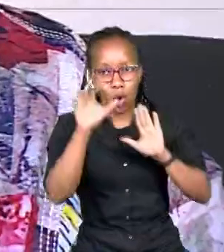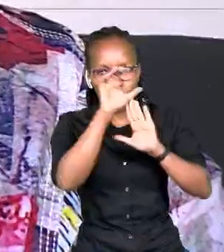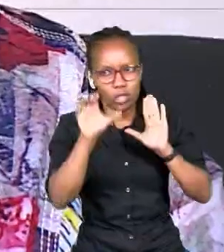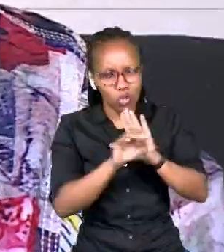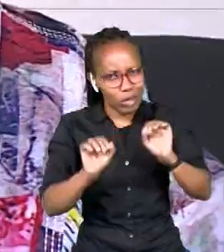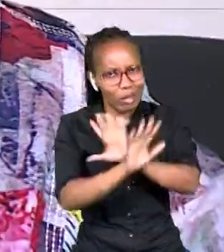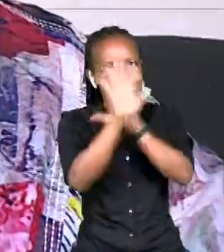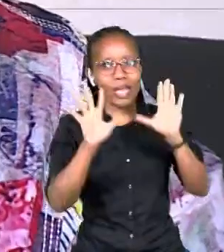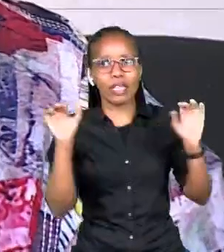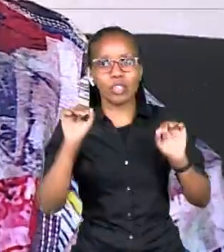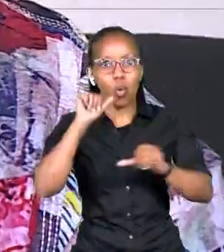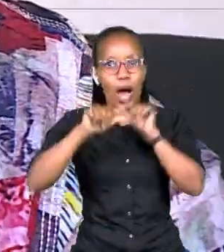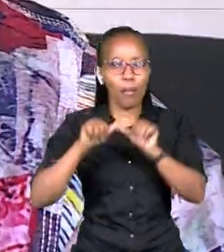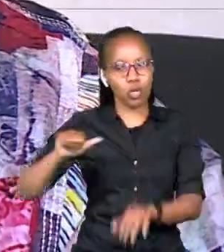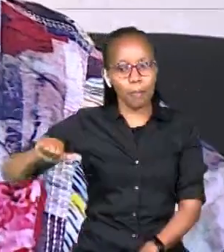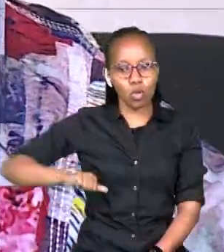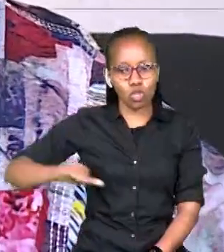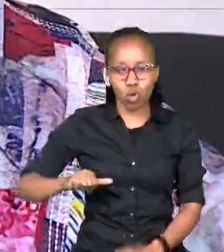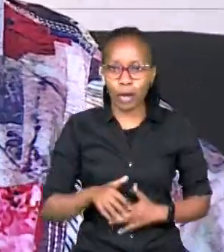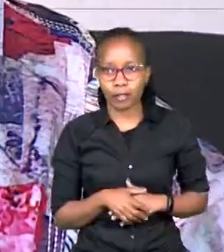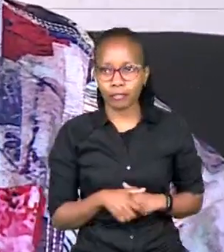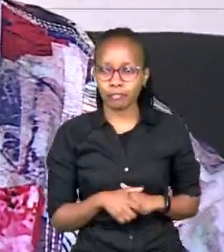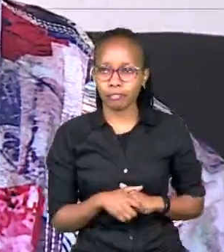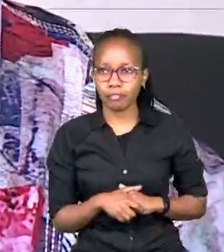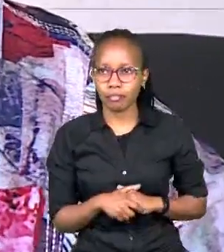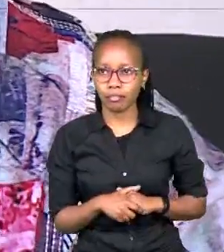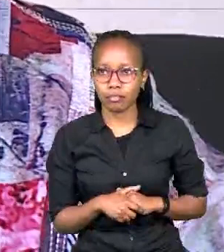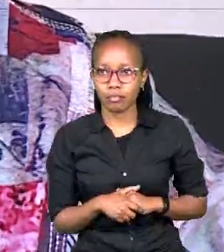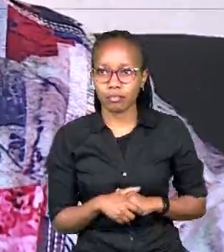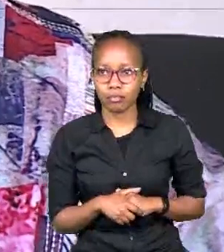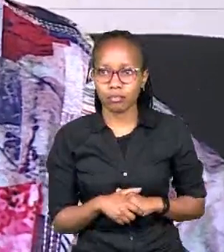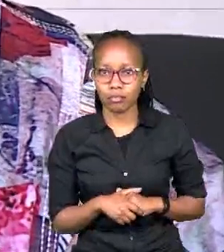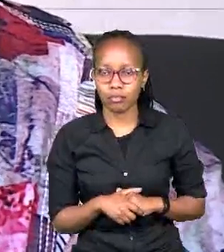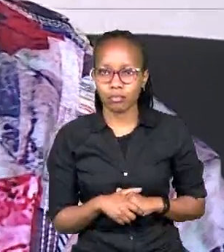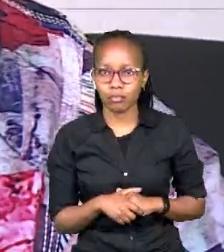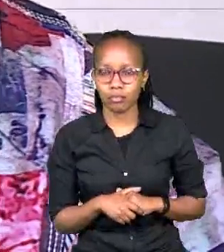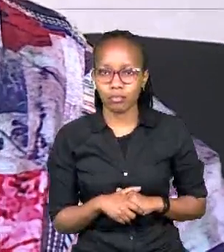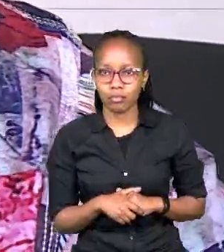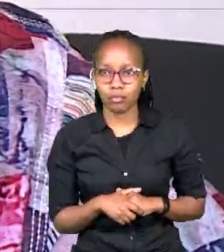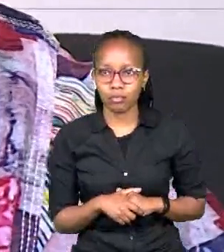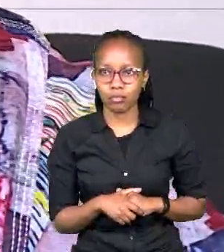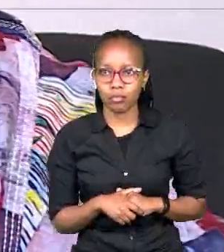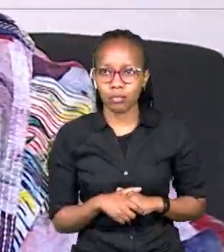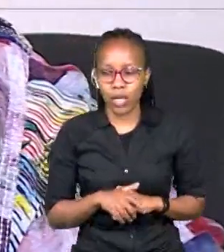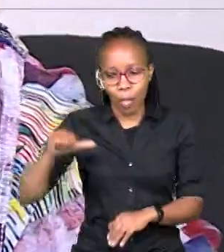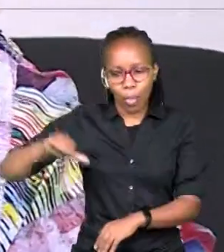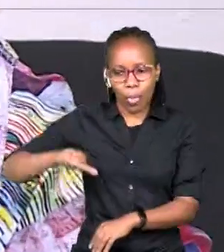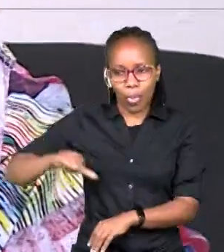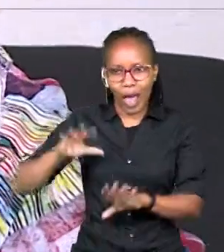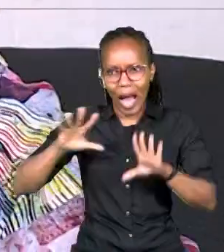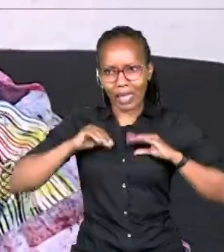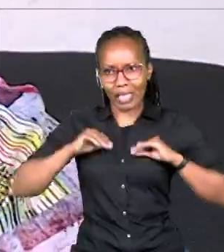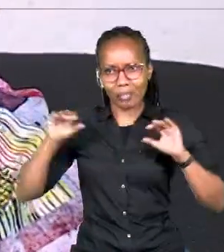sex work. The only thing that criminalizes sex work,